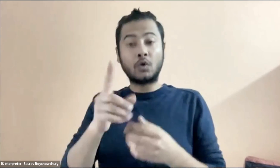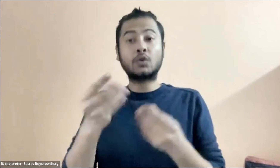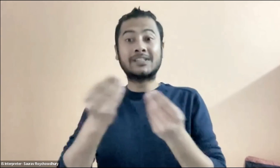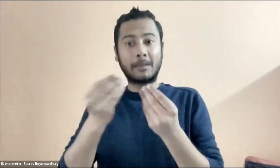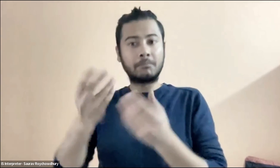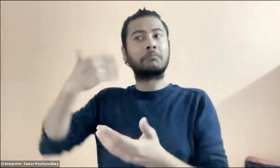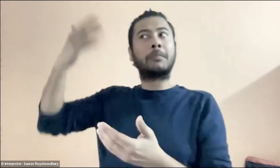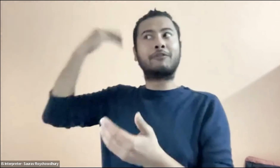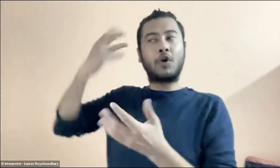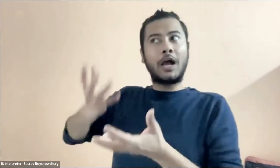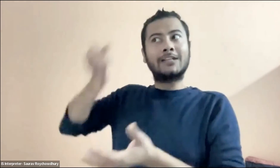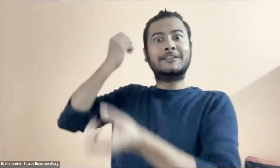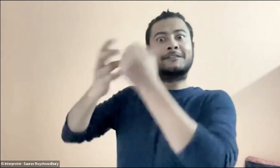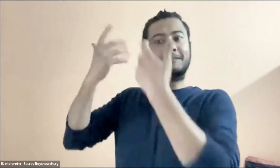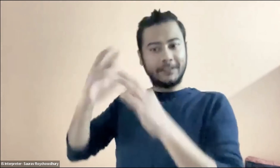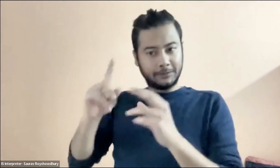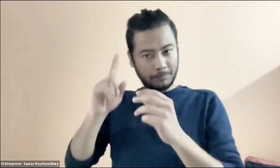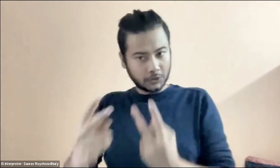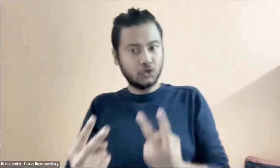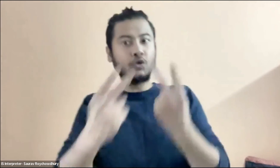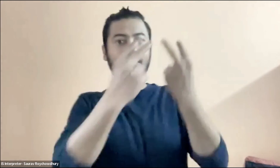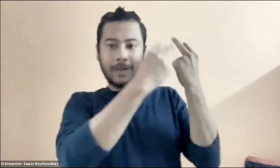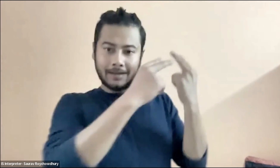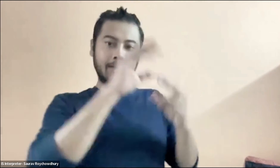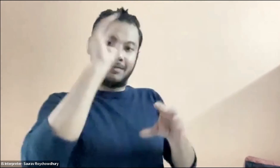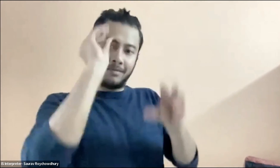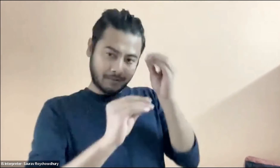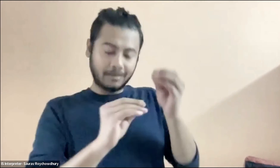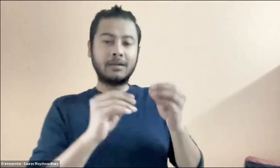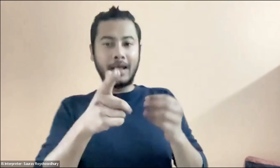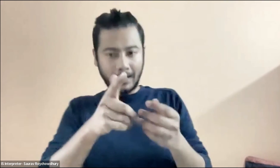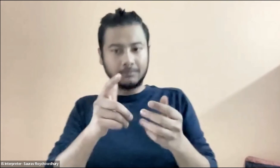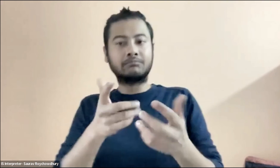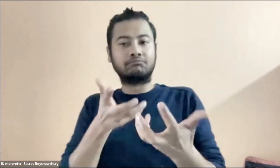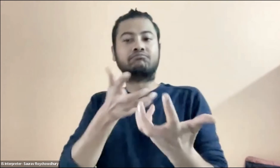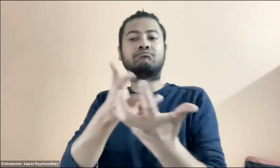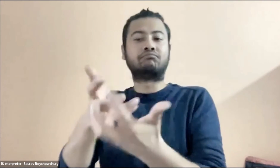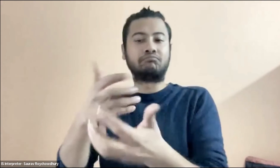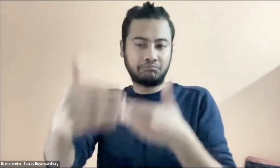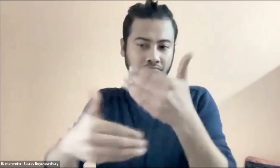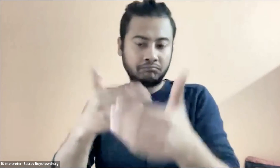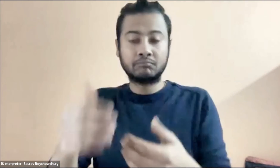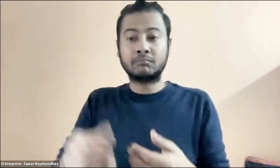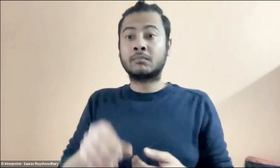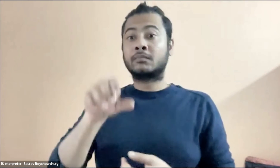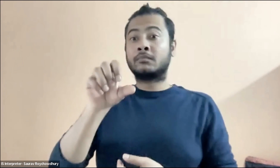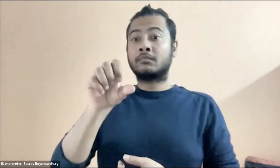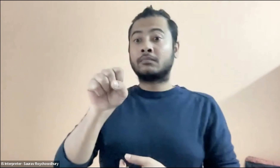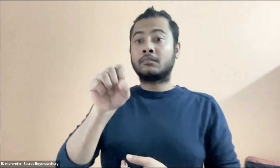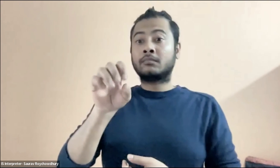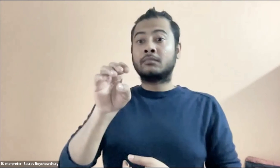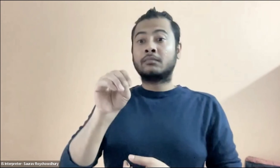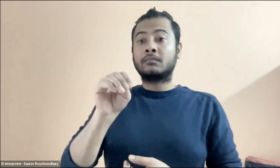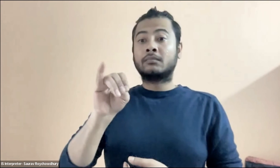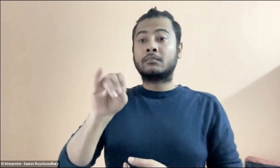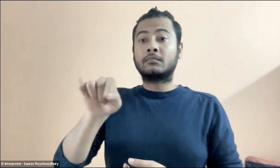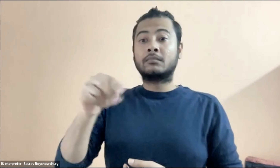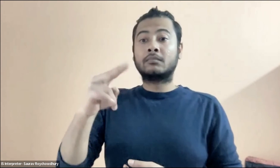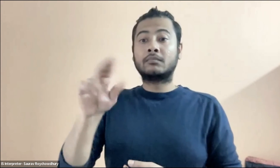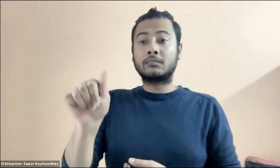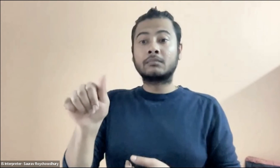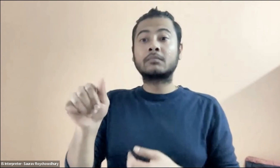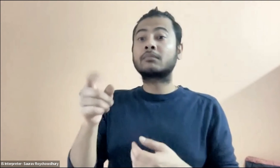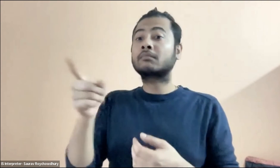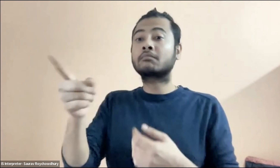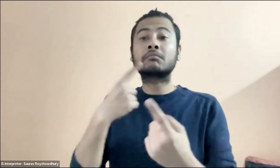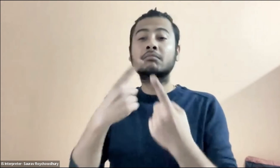Second, I think the opening up of participation, the way that Smita had talked about it, and the institutional opportunities